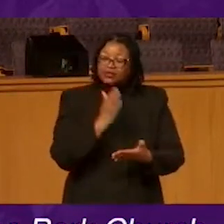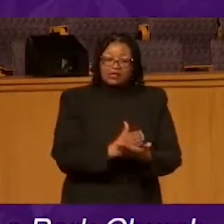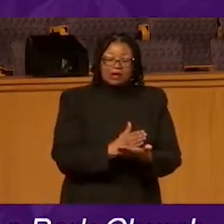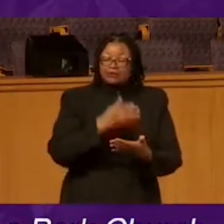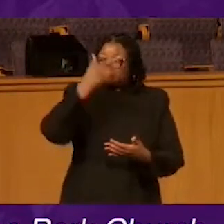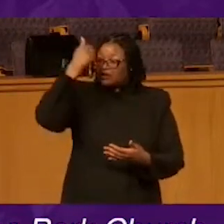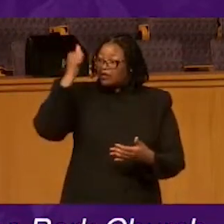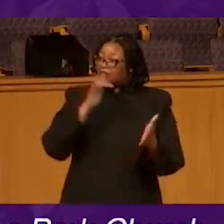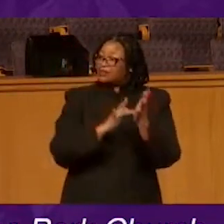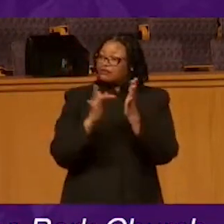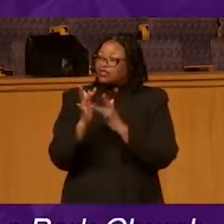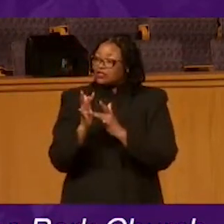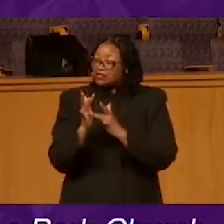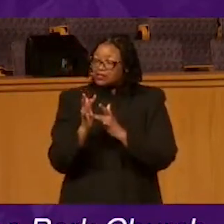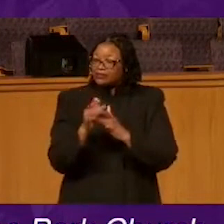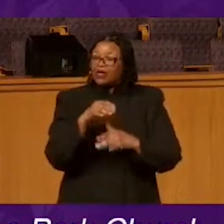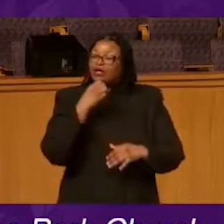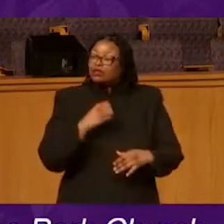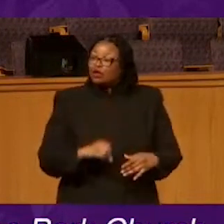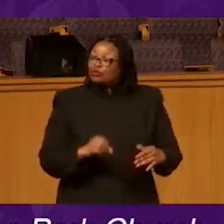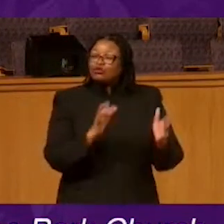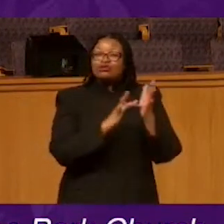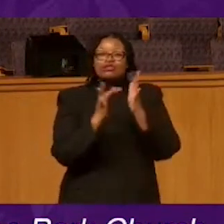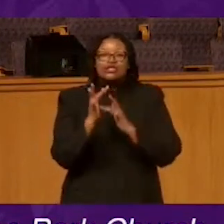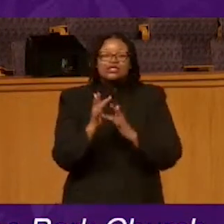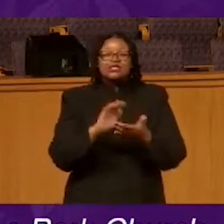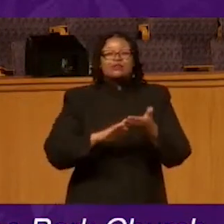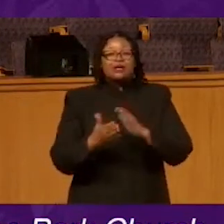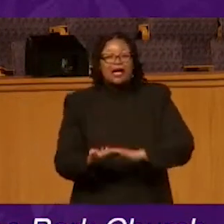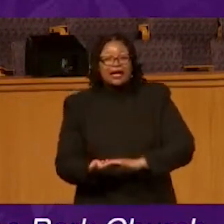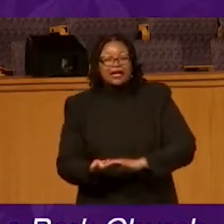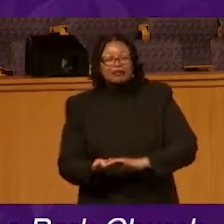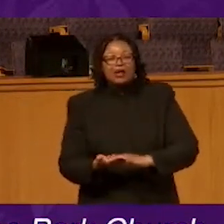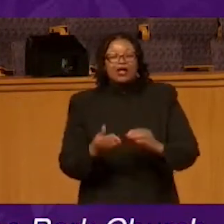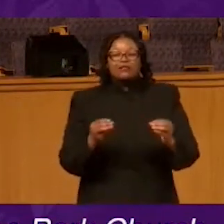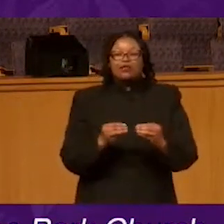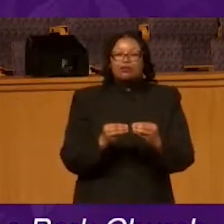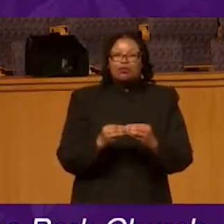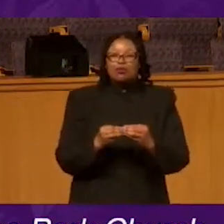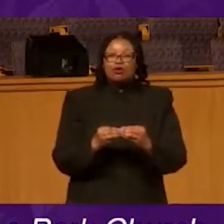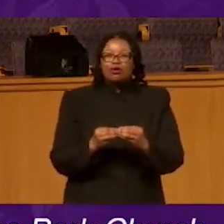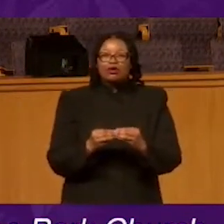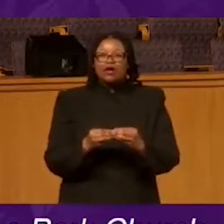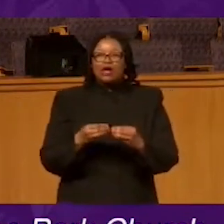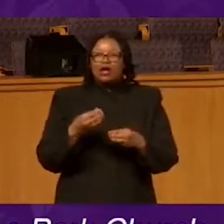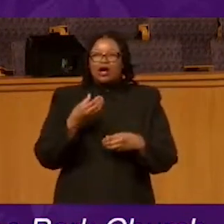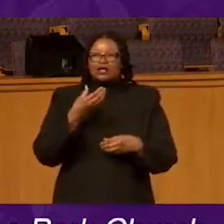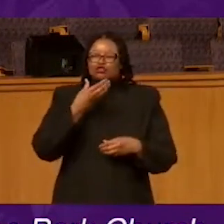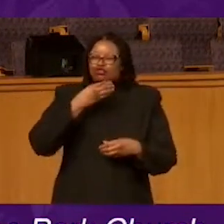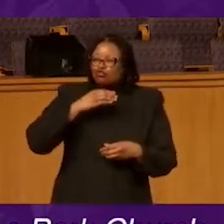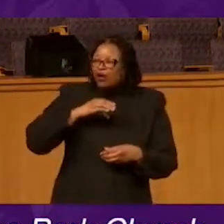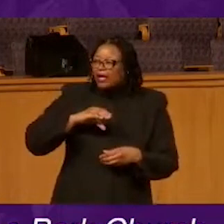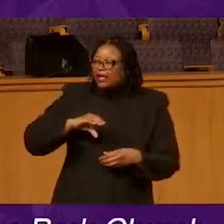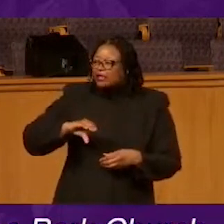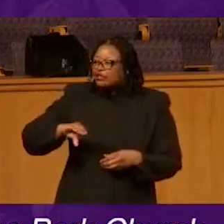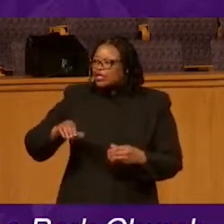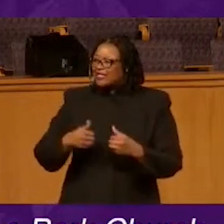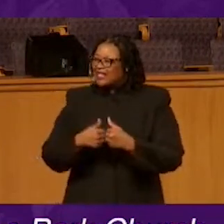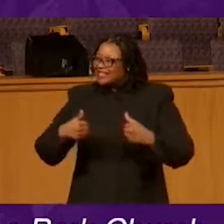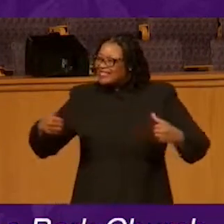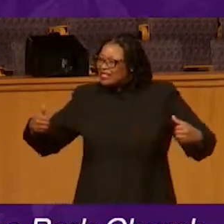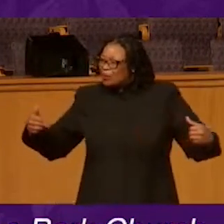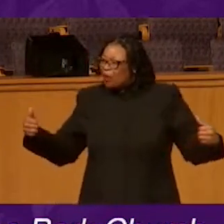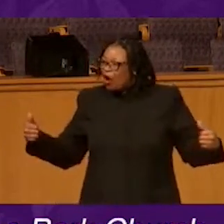Jesus. The older that Jesus became, the more particular and peculiar he was. The more set apart he became, the